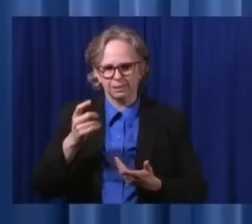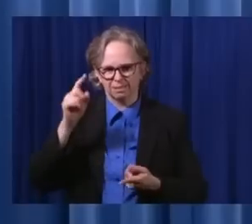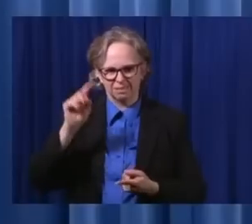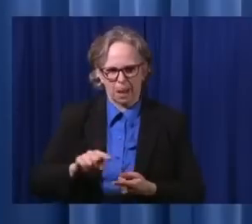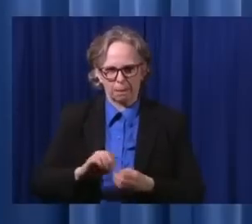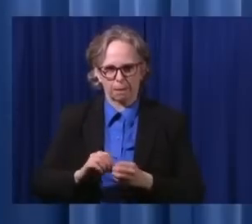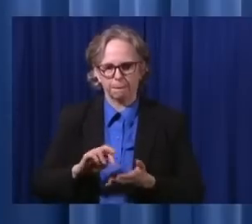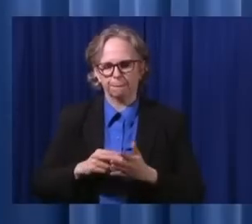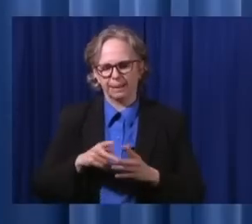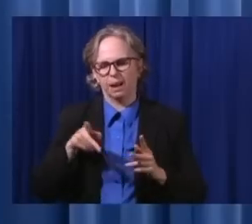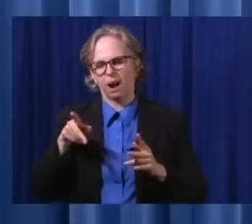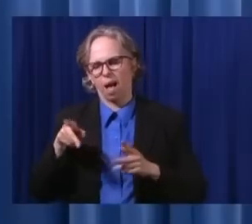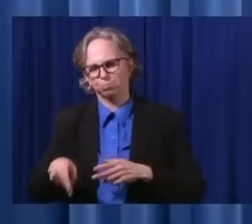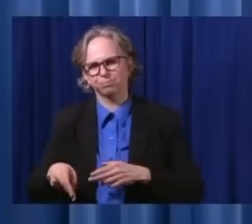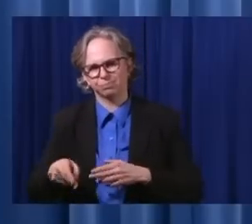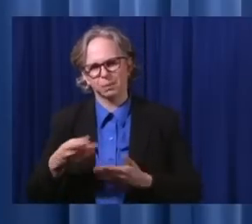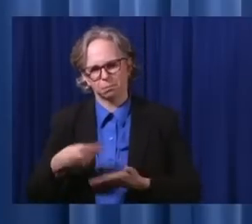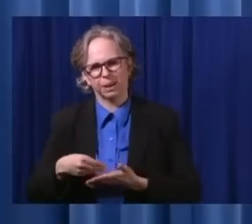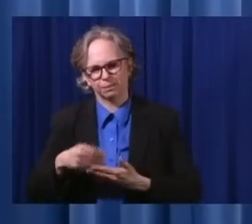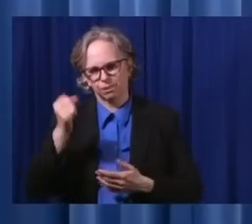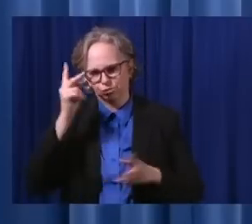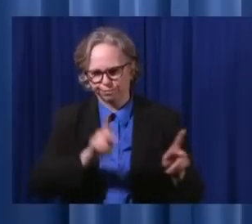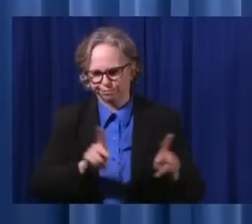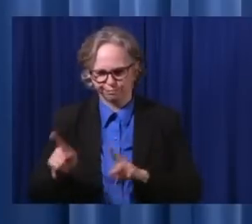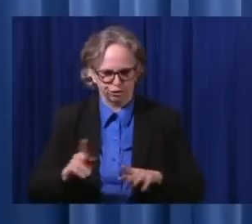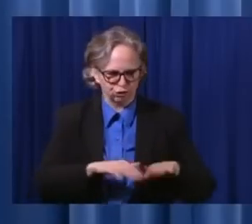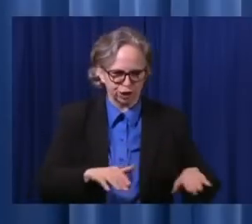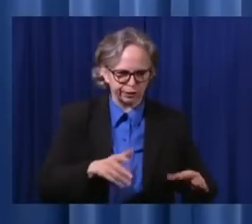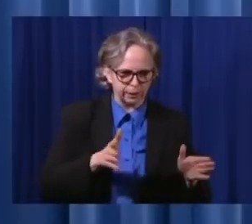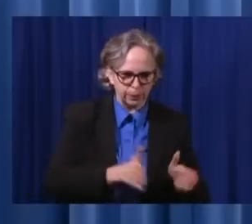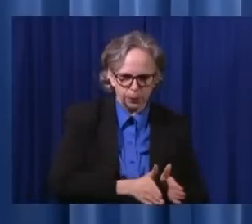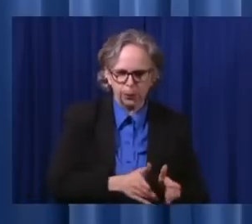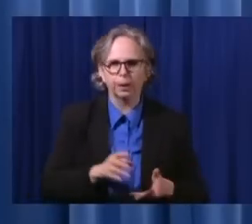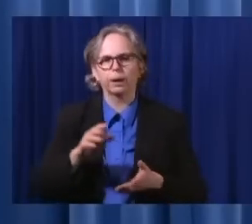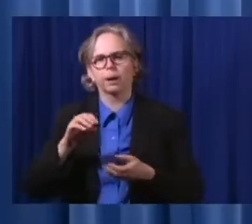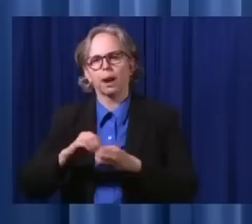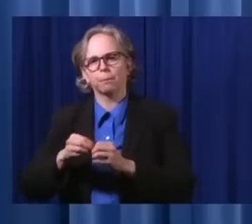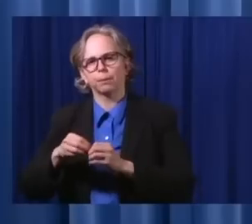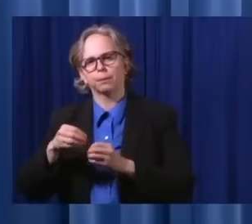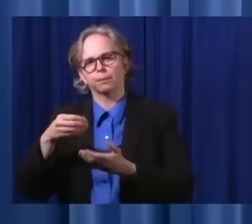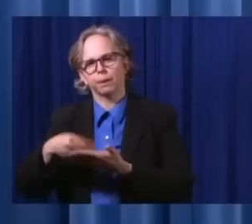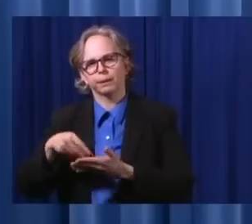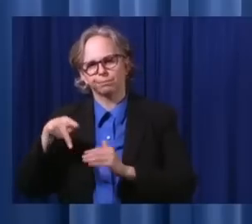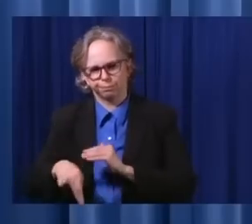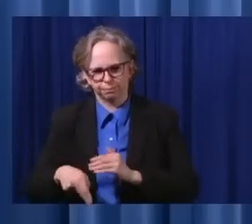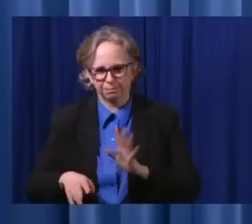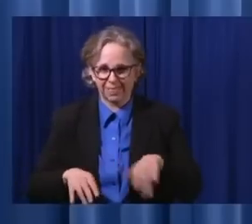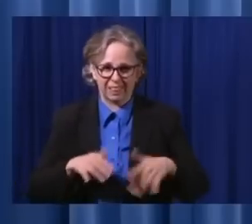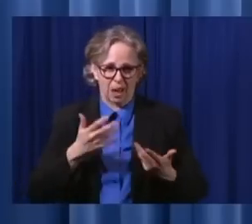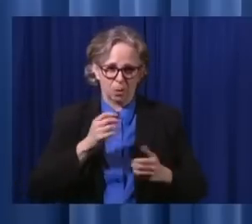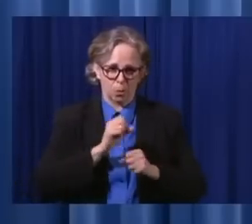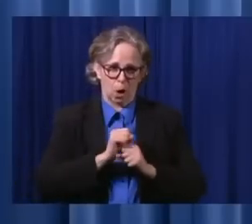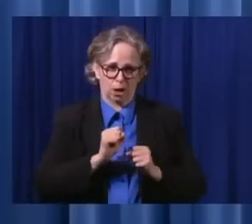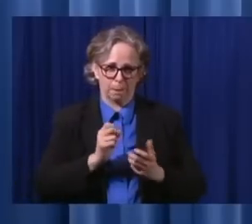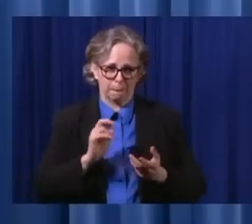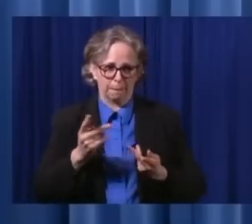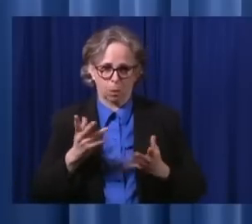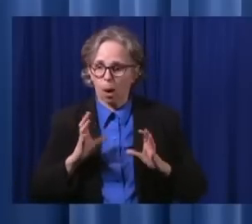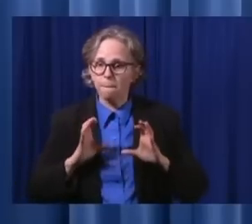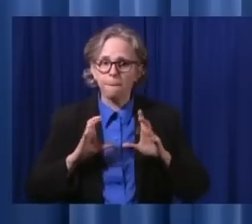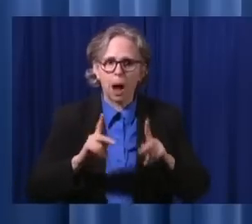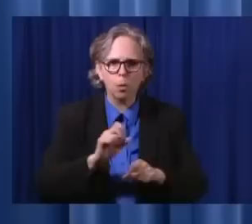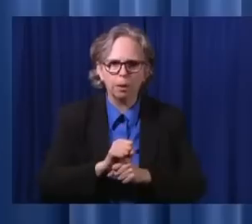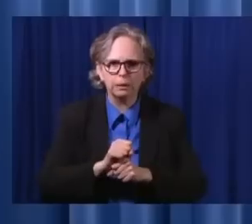childcare for workers who are going back, but we also had to balance that with safety for those